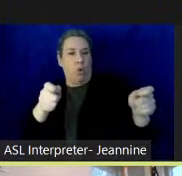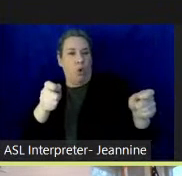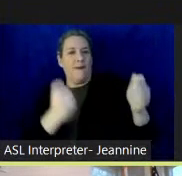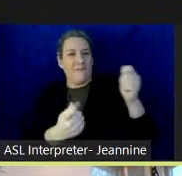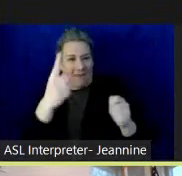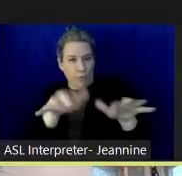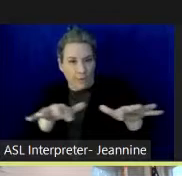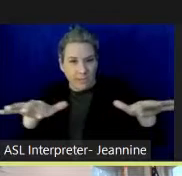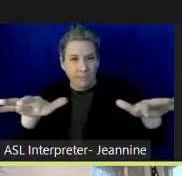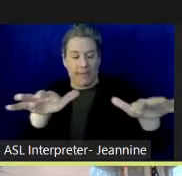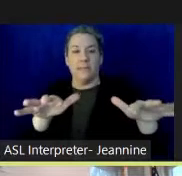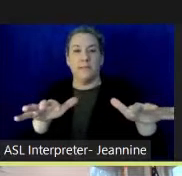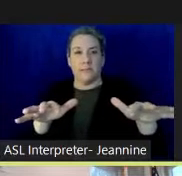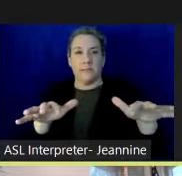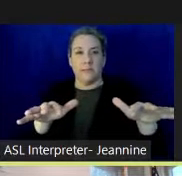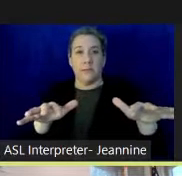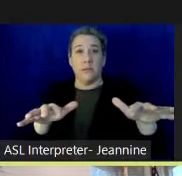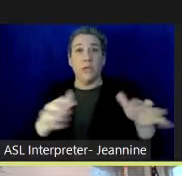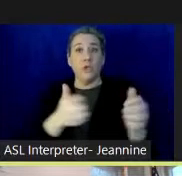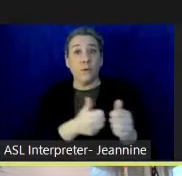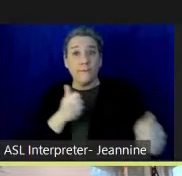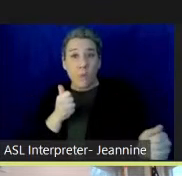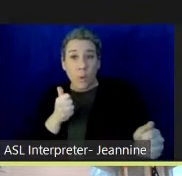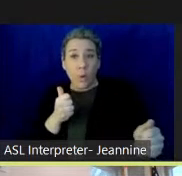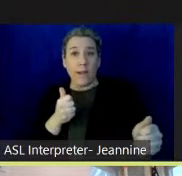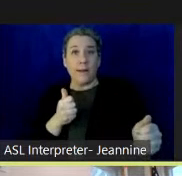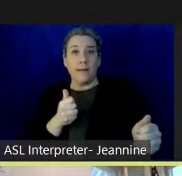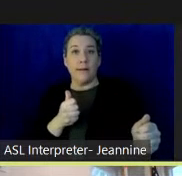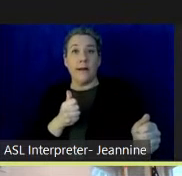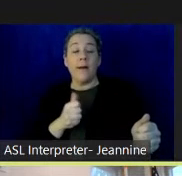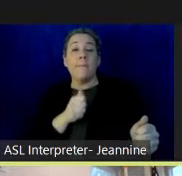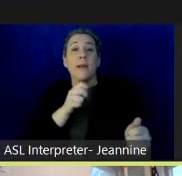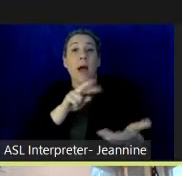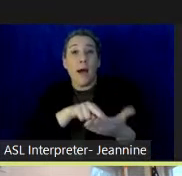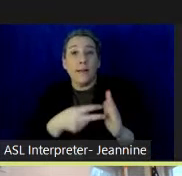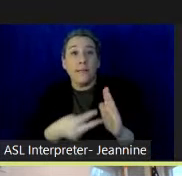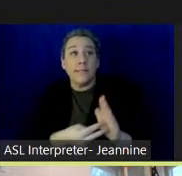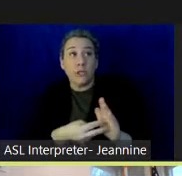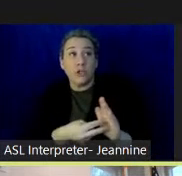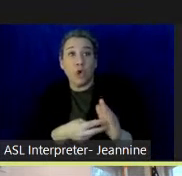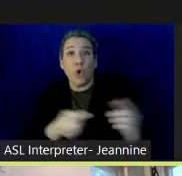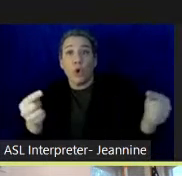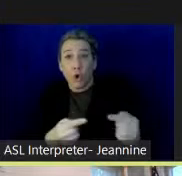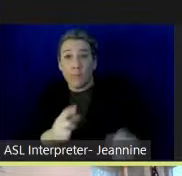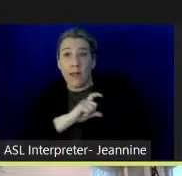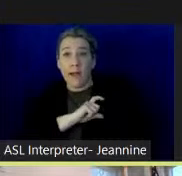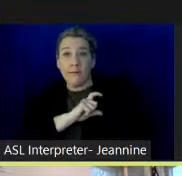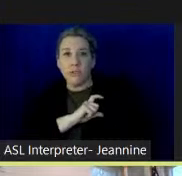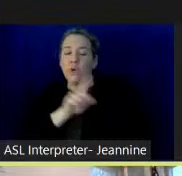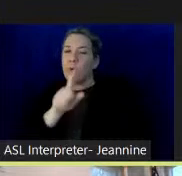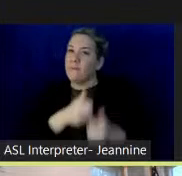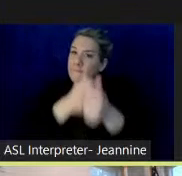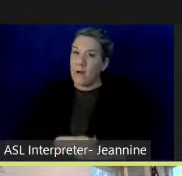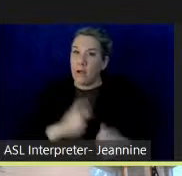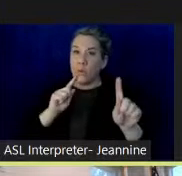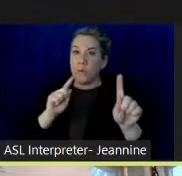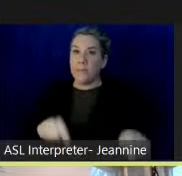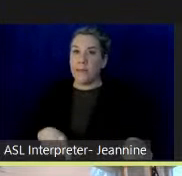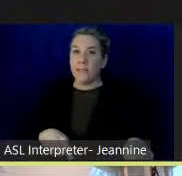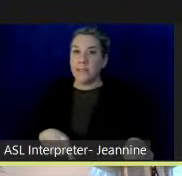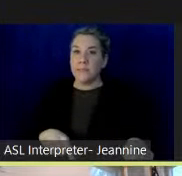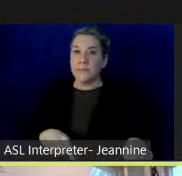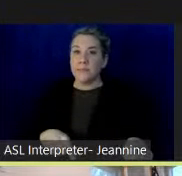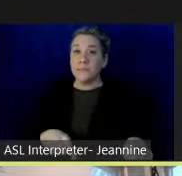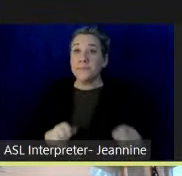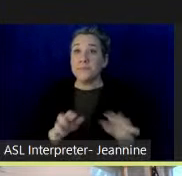order to avoid us being unintentionally or intentionally targeted by law enforcement officers, we need to follow those commands. All